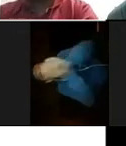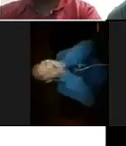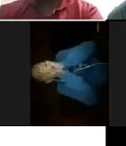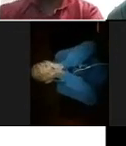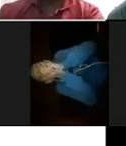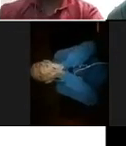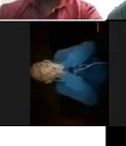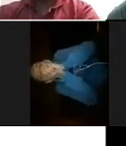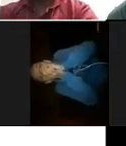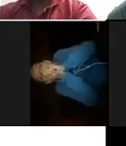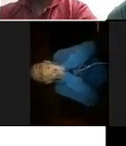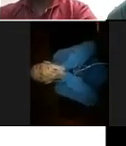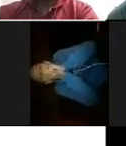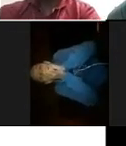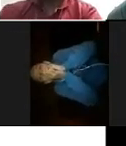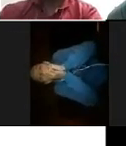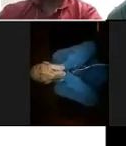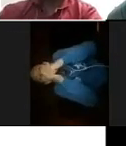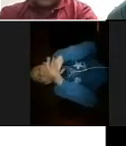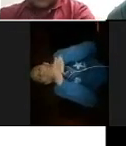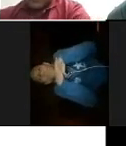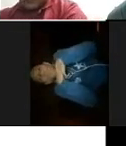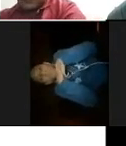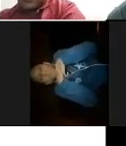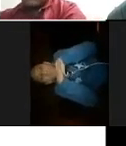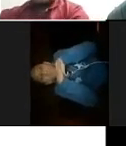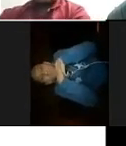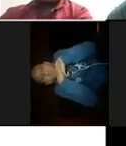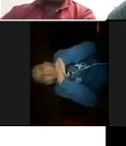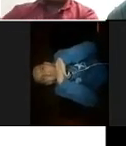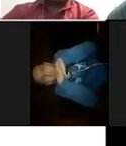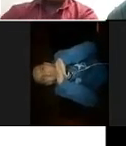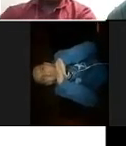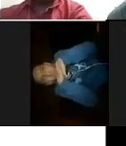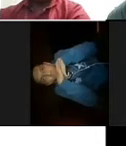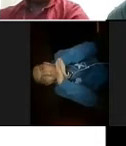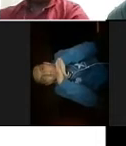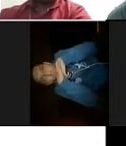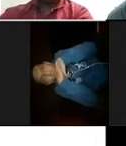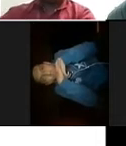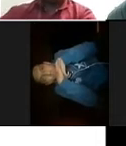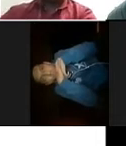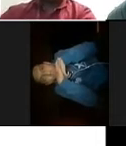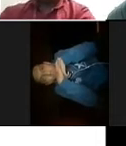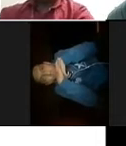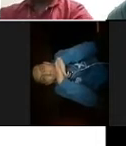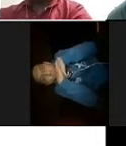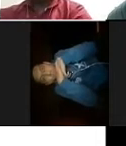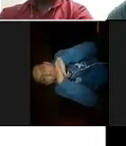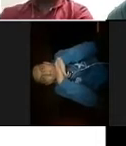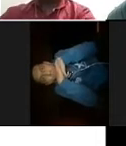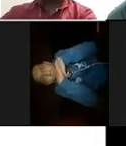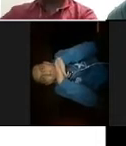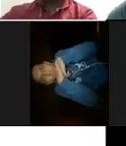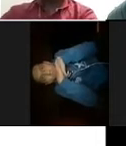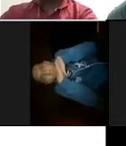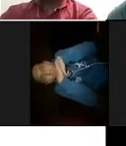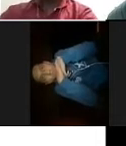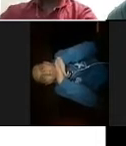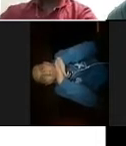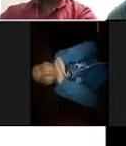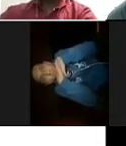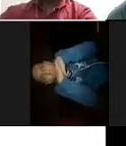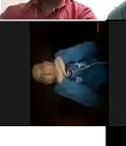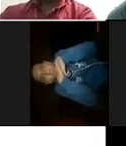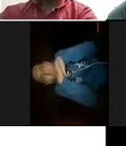through biological, physical, and cultural methods. With this process, weeds and pests can